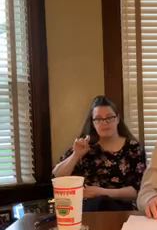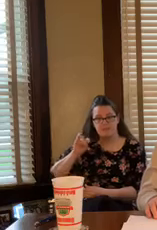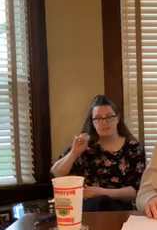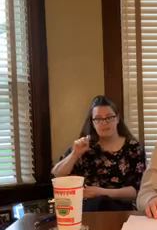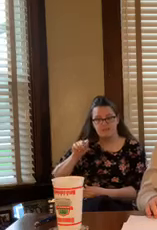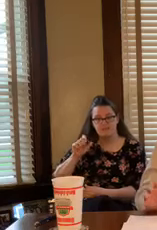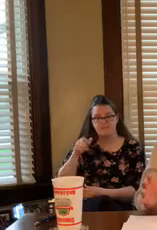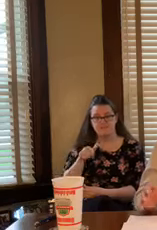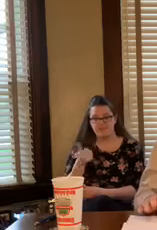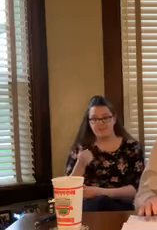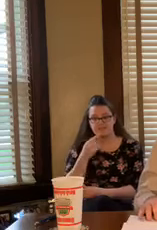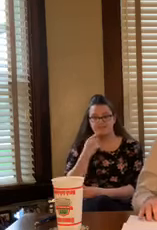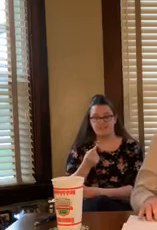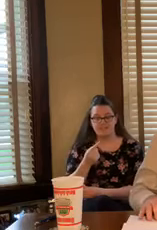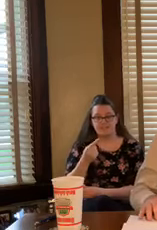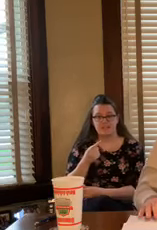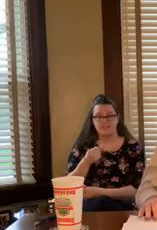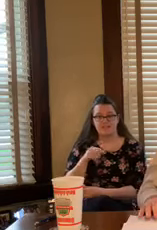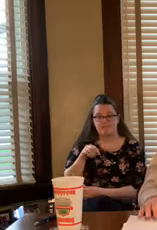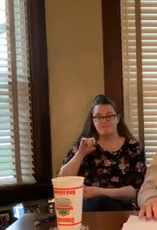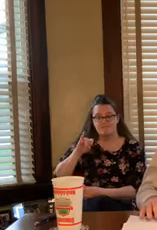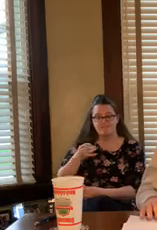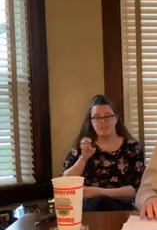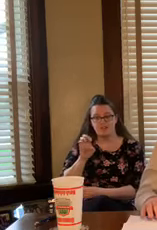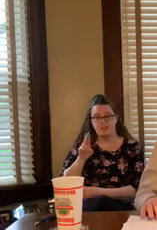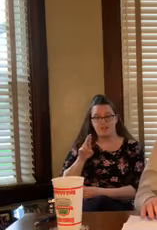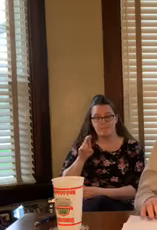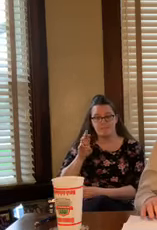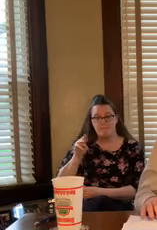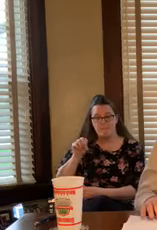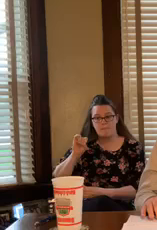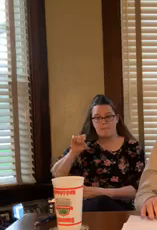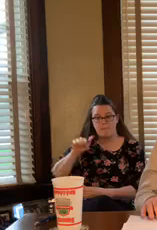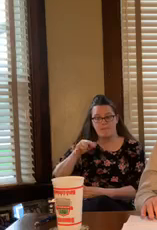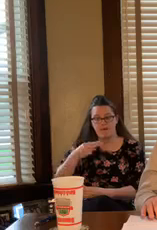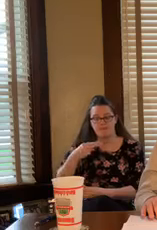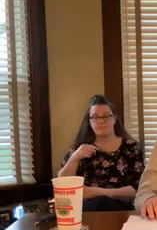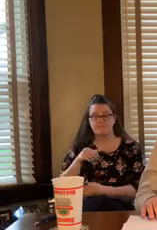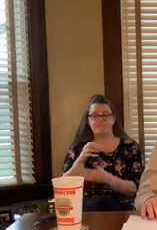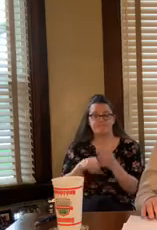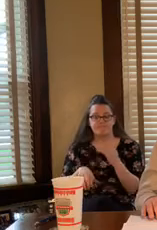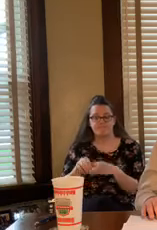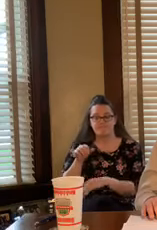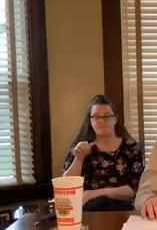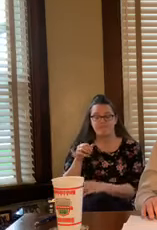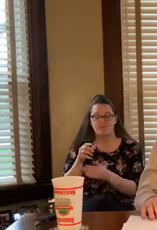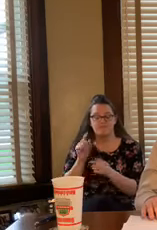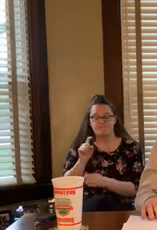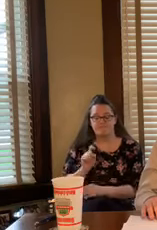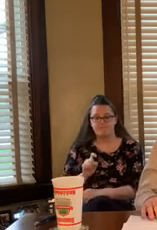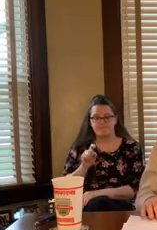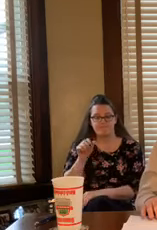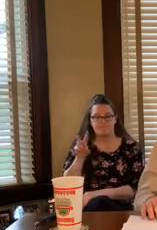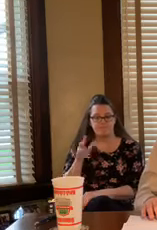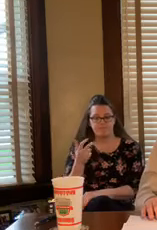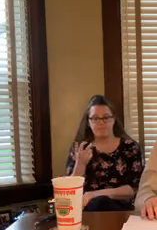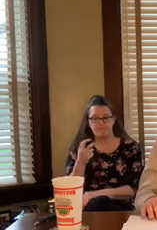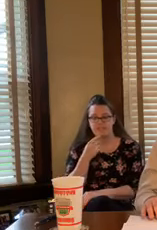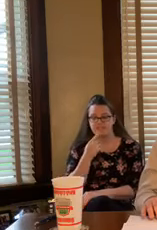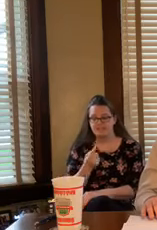others Jeremiah, or one of the prophets." Verse 15, Jesus, he saith unto them, "But whom say